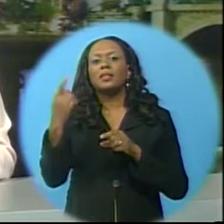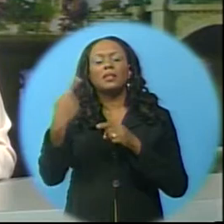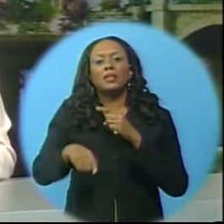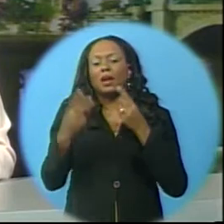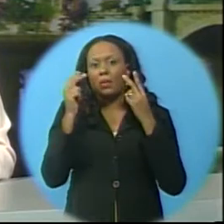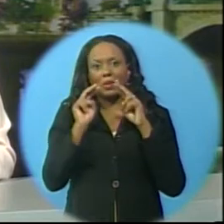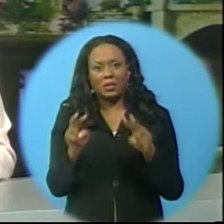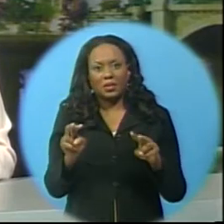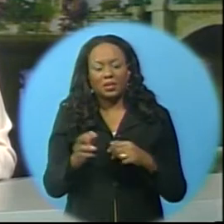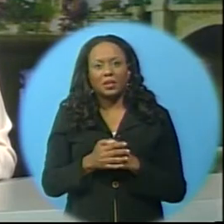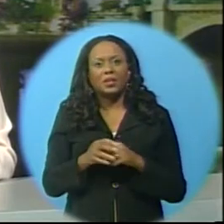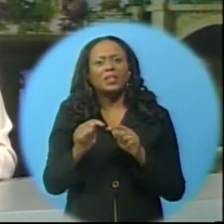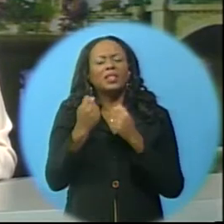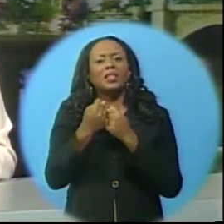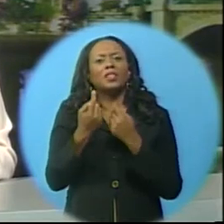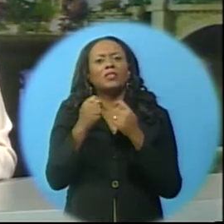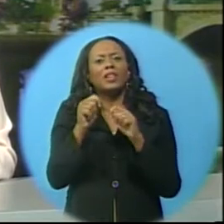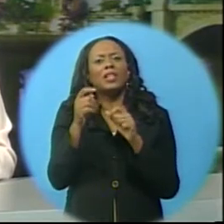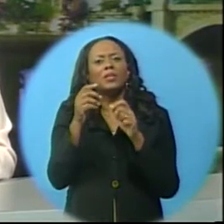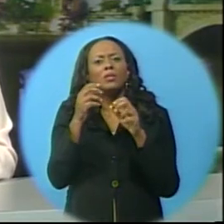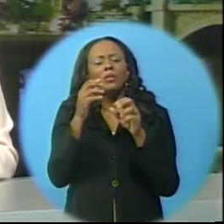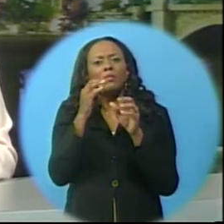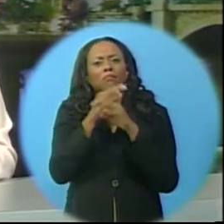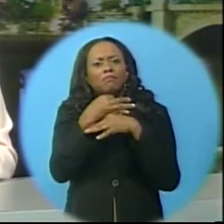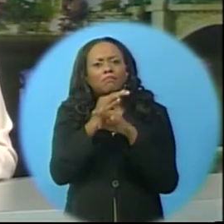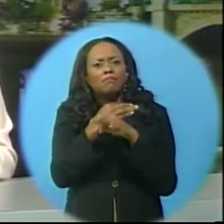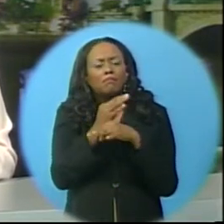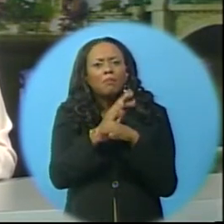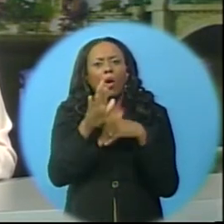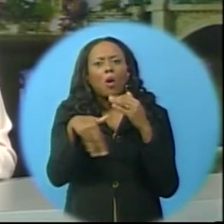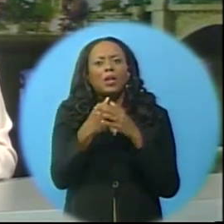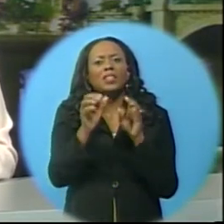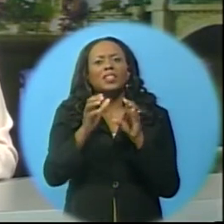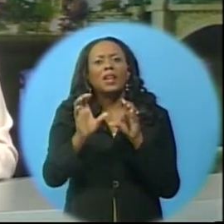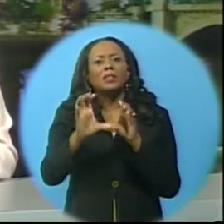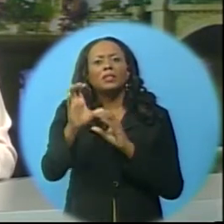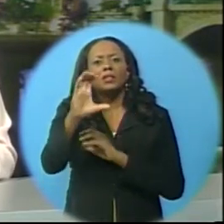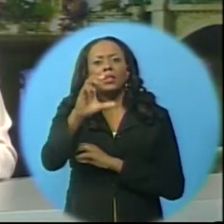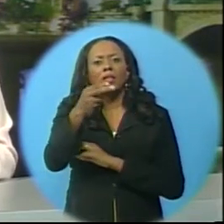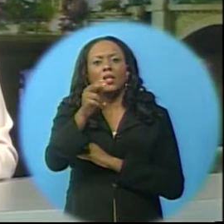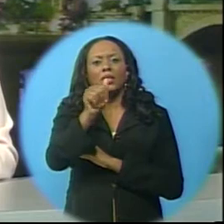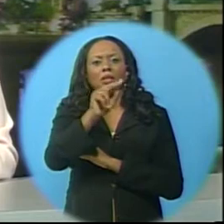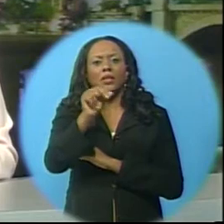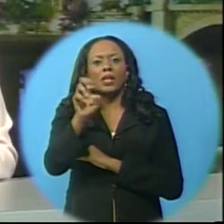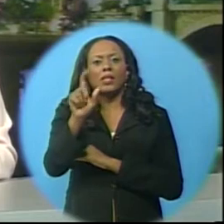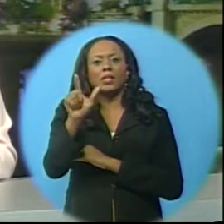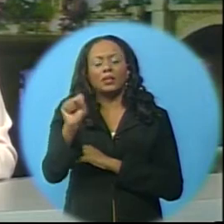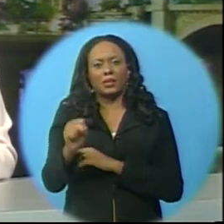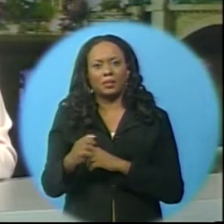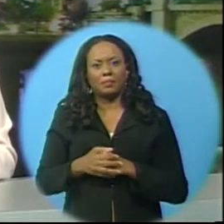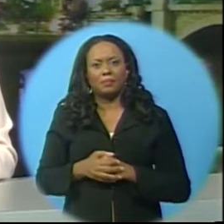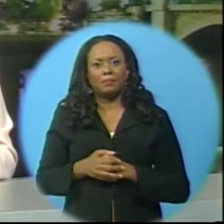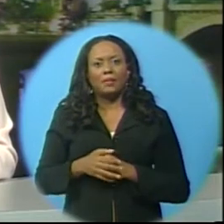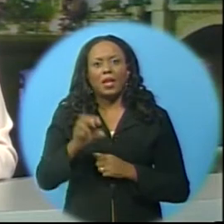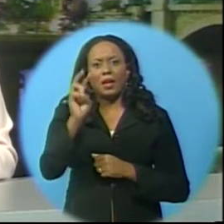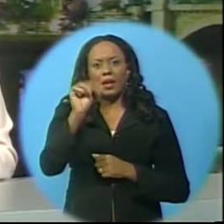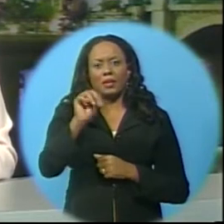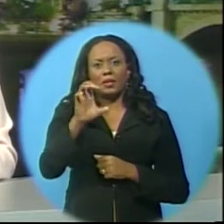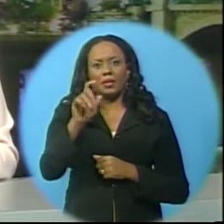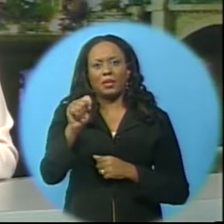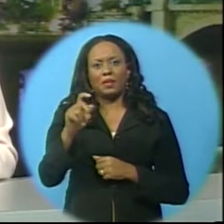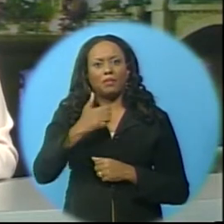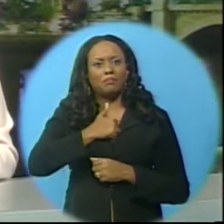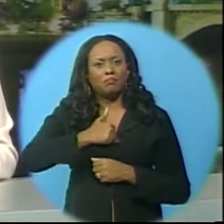engineering team Is working to restore All affected channels As soon as possible MCTV apologizes For any inconvenience